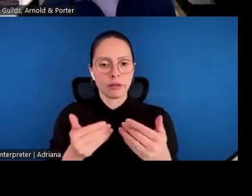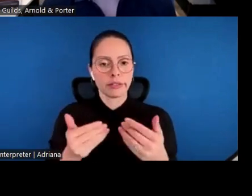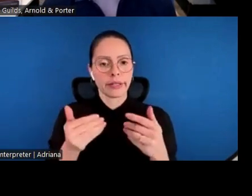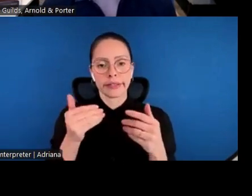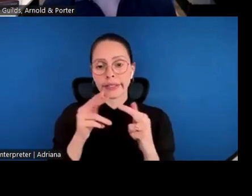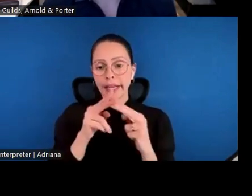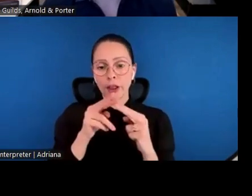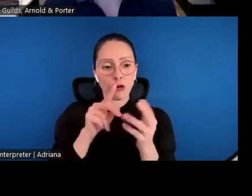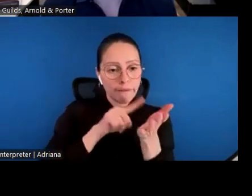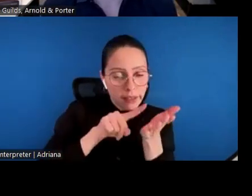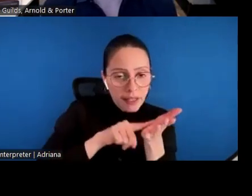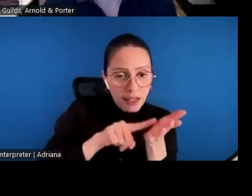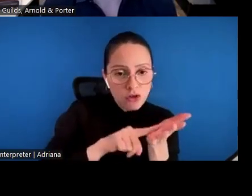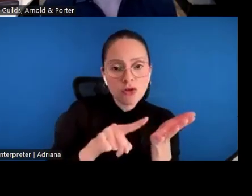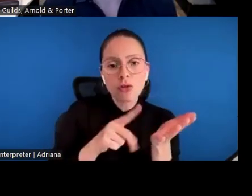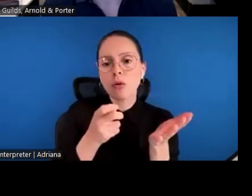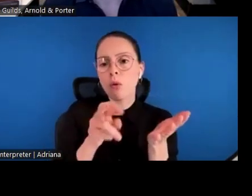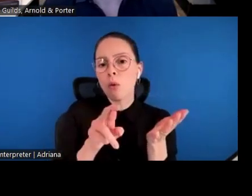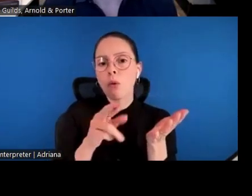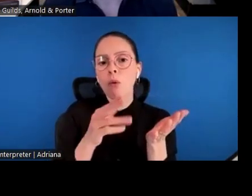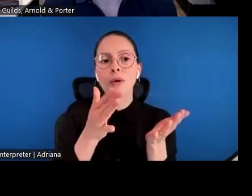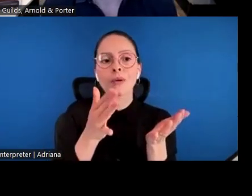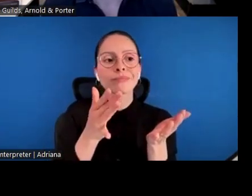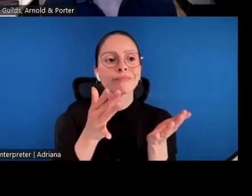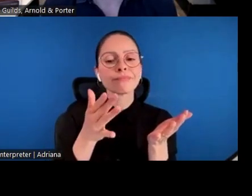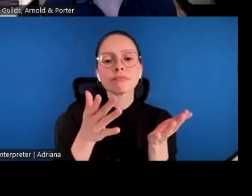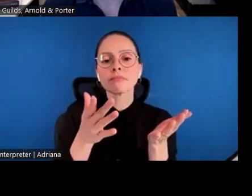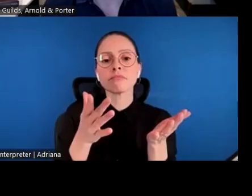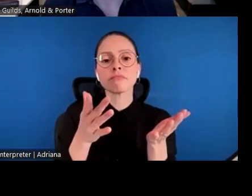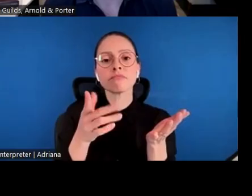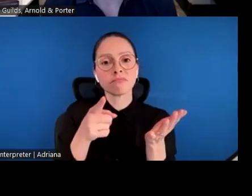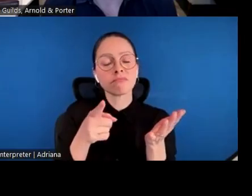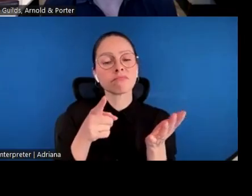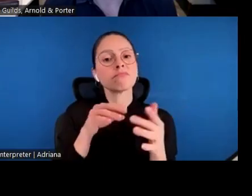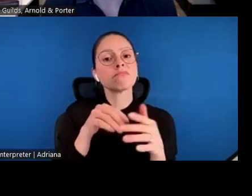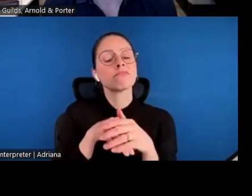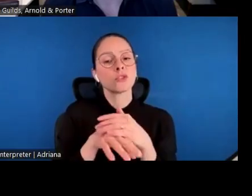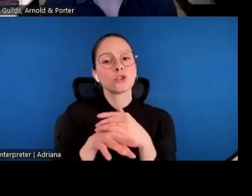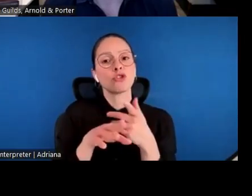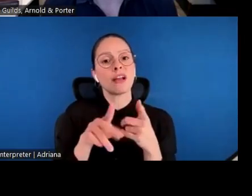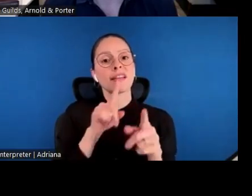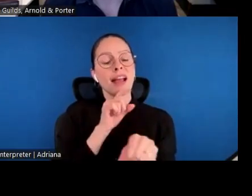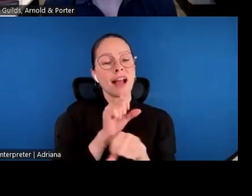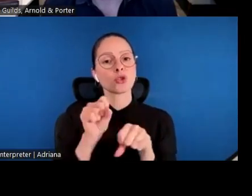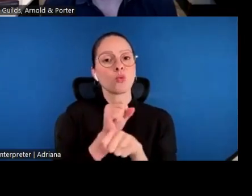you are at the actual court-martial referral,